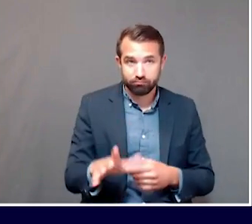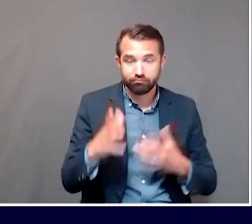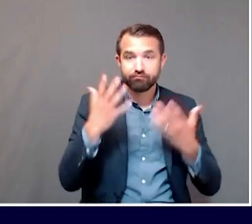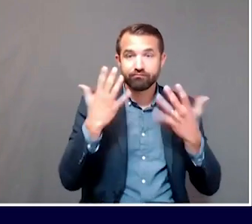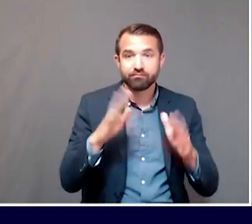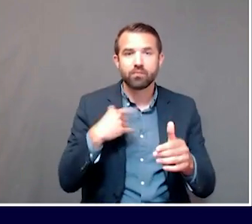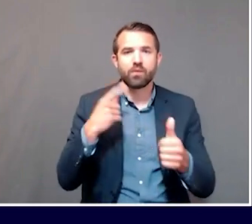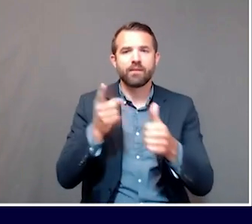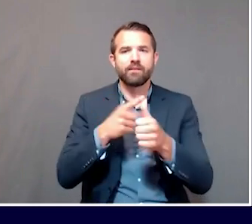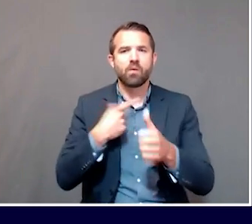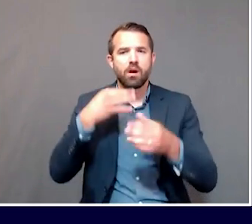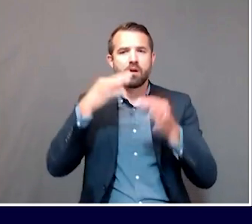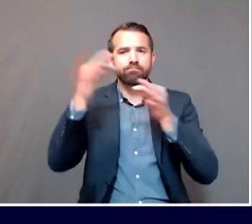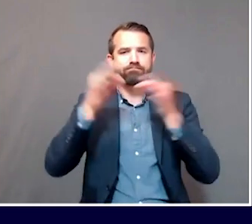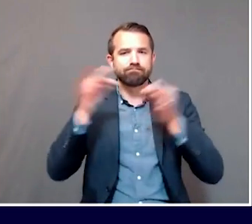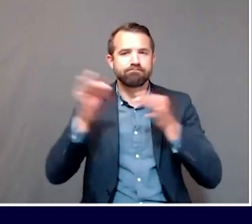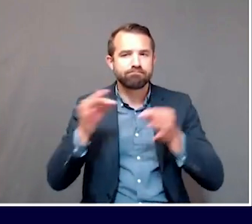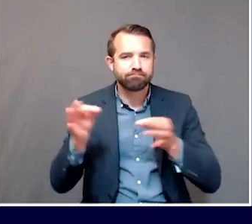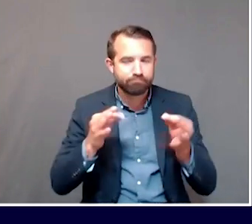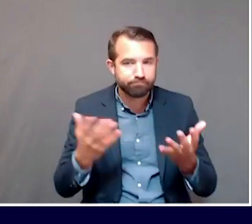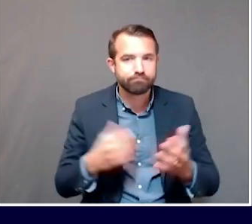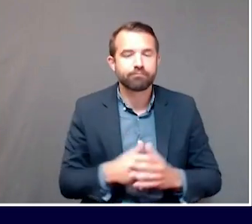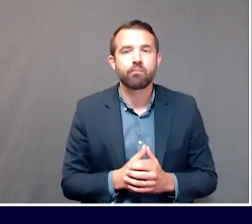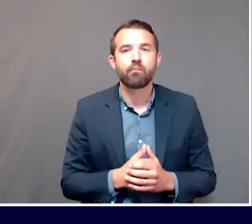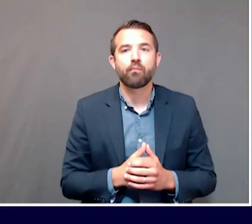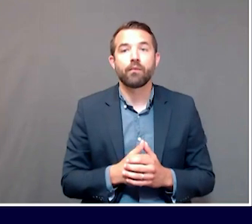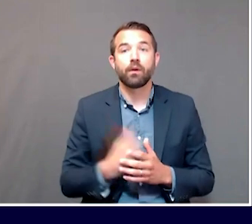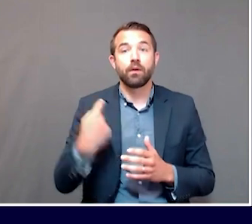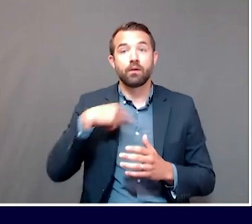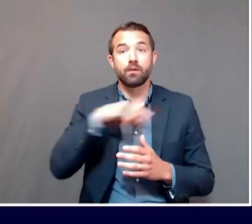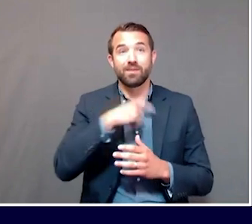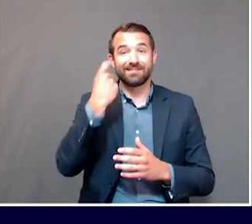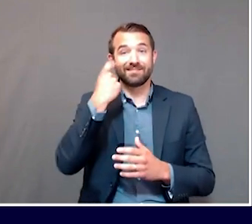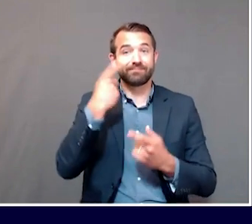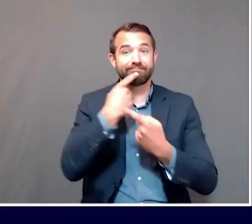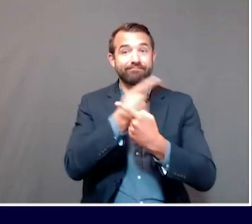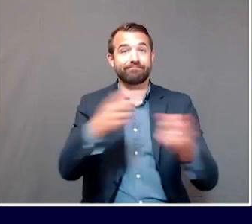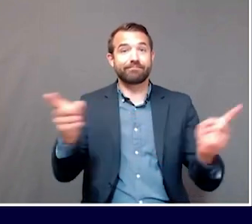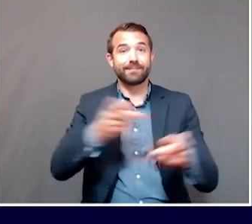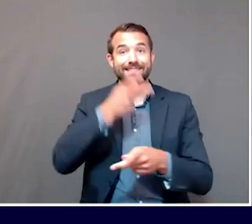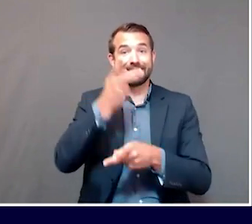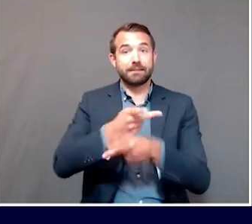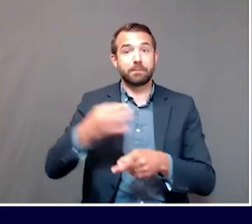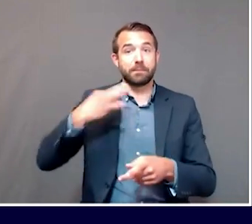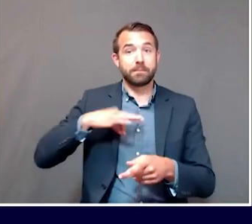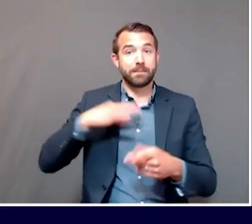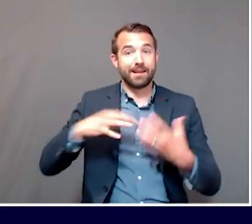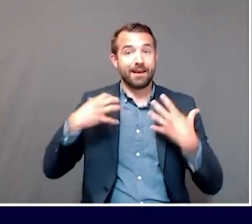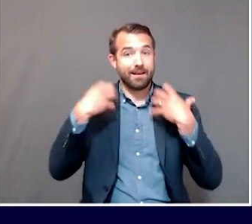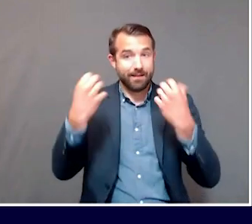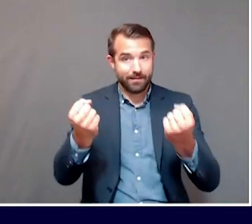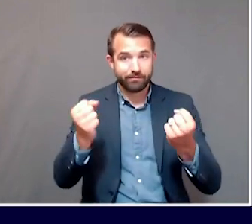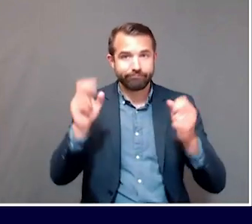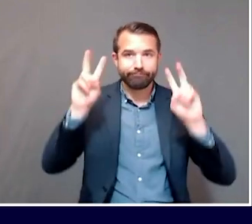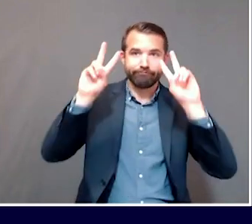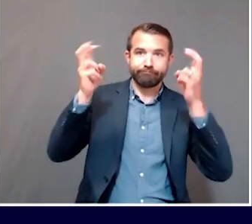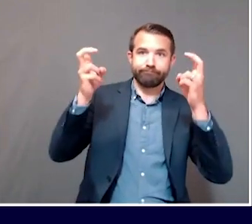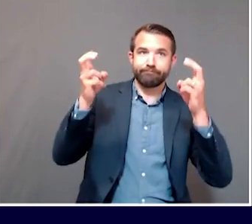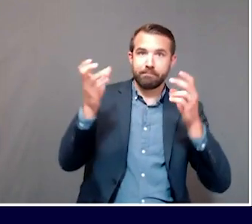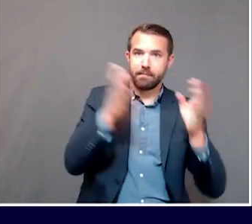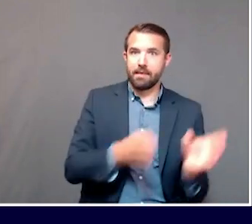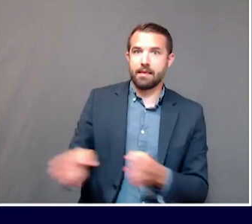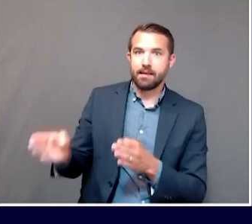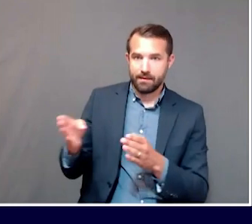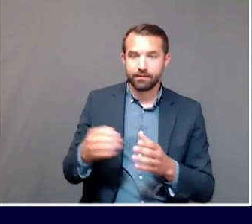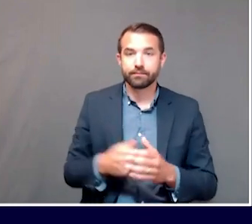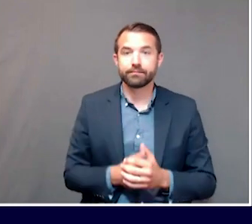our administration announced our Keep Maine Healthy plan, which aims to protect the health of Maine people and visitors both, while